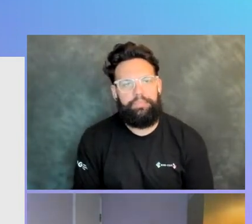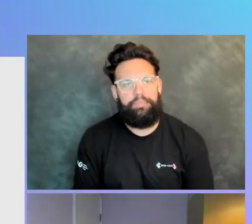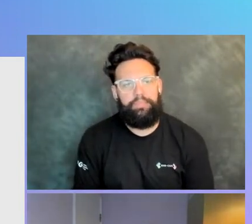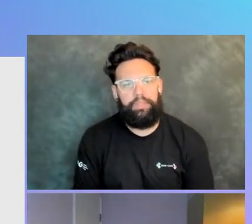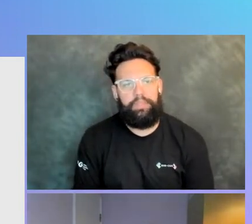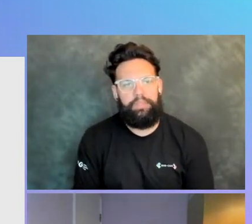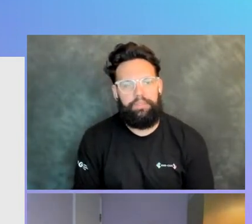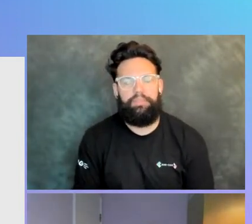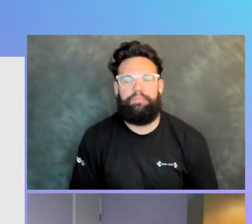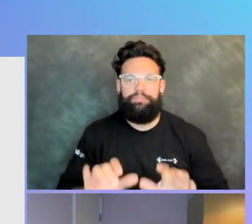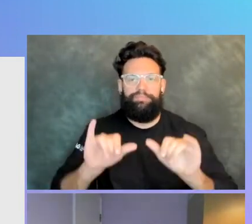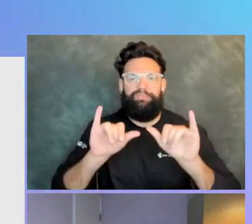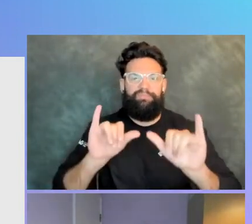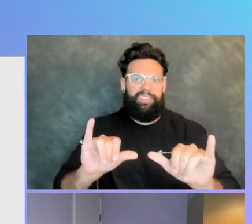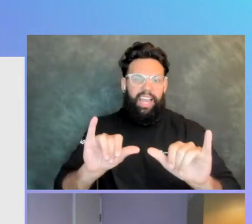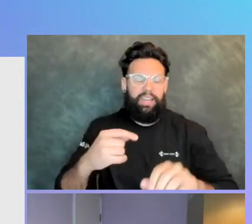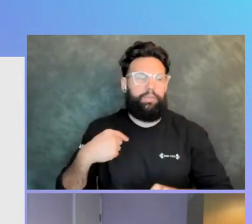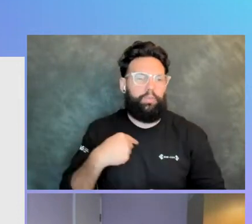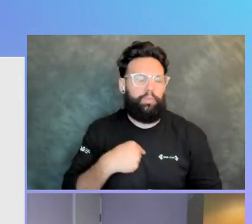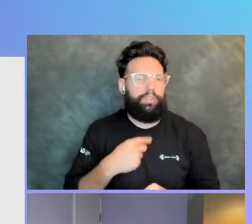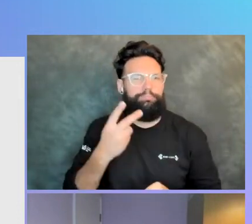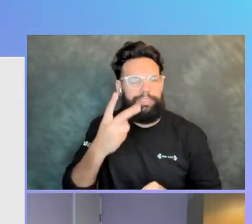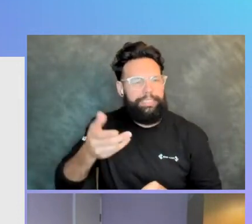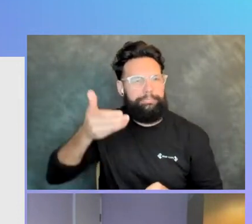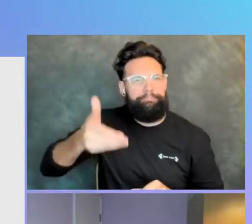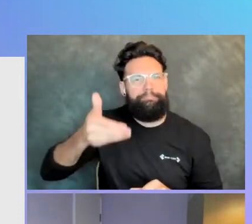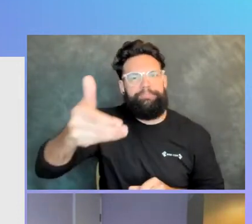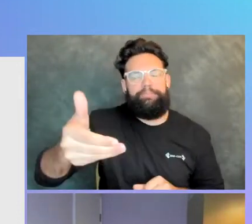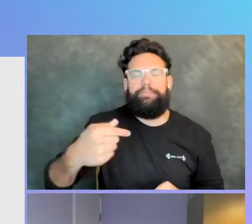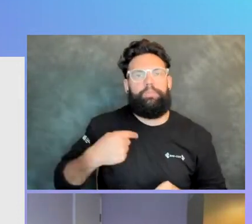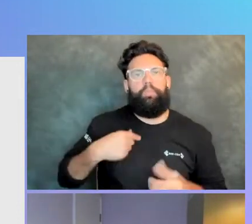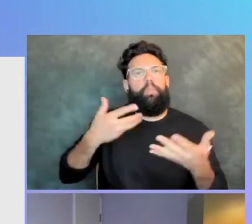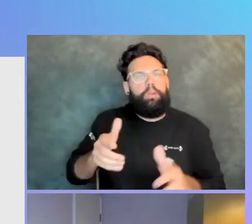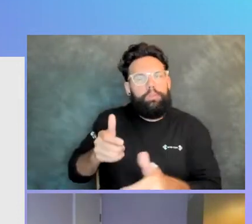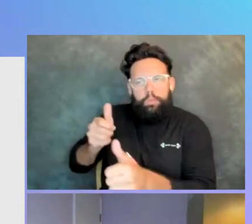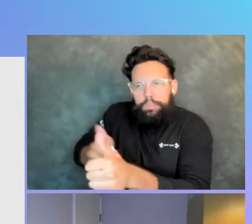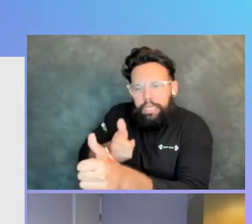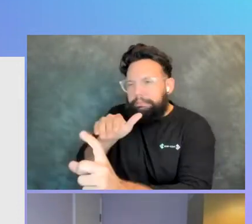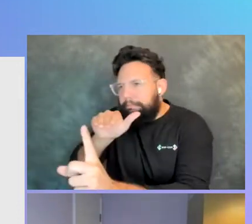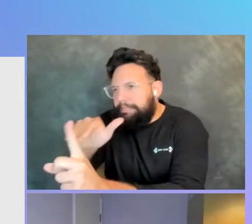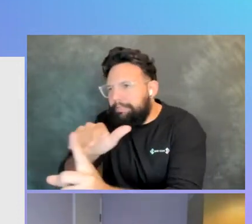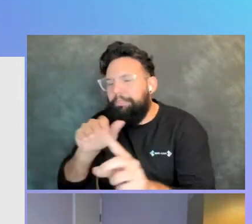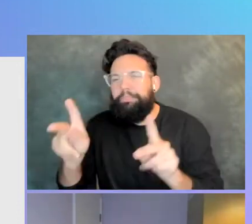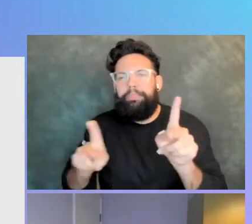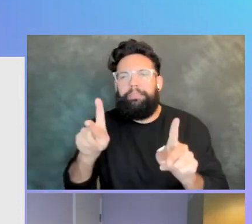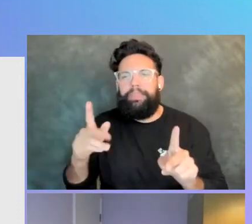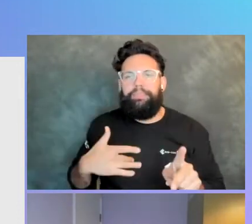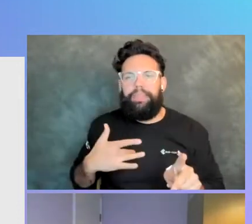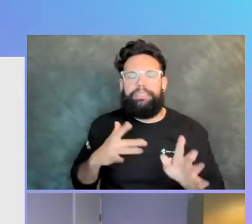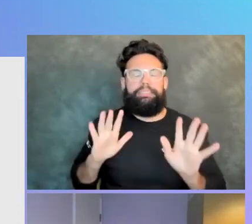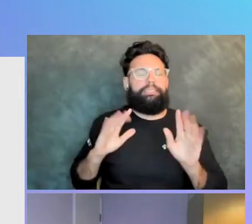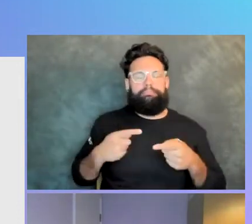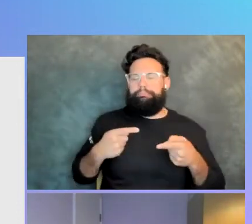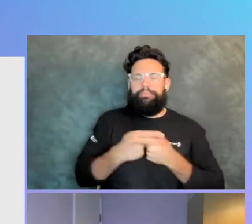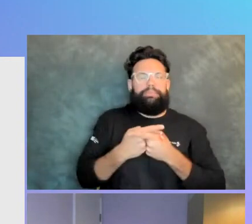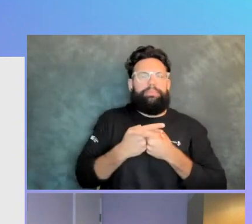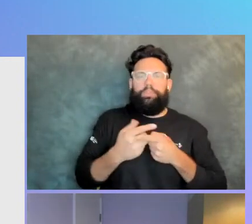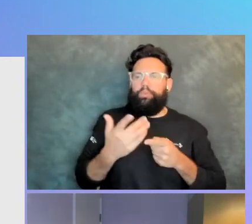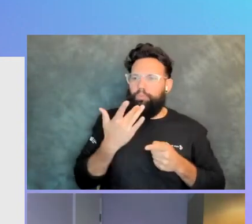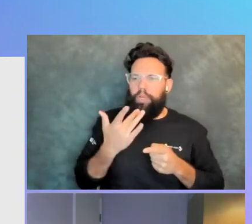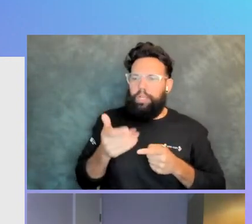So that is a theme that we find, because I don't want to chase people. It just does not feel right or ethical in any way.